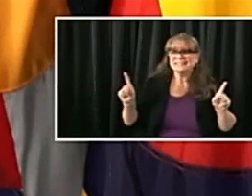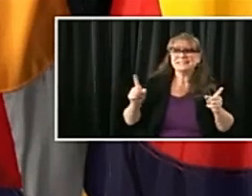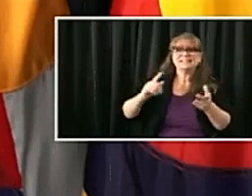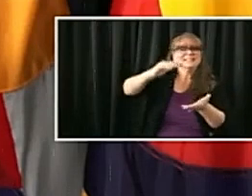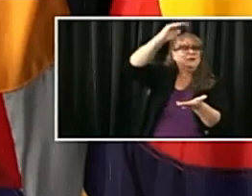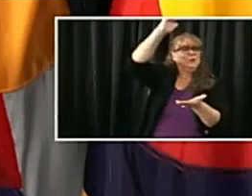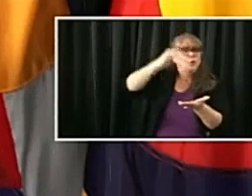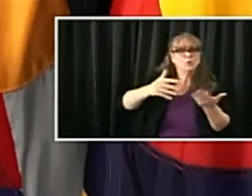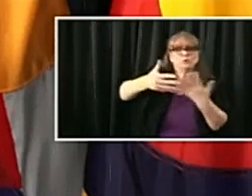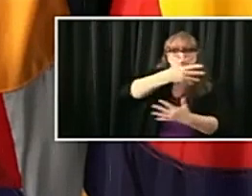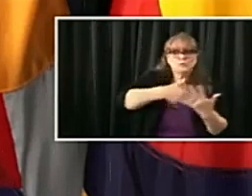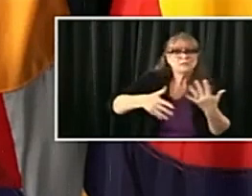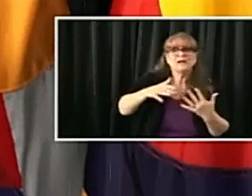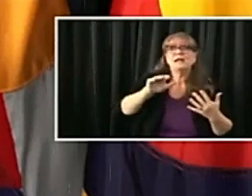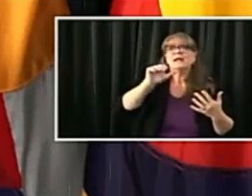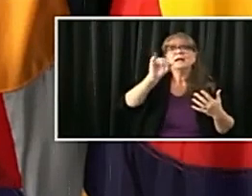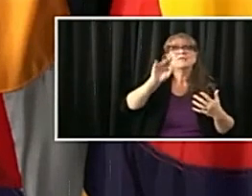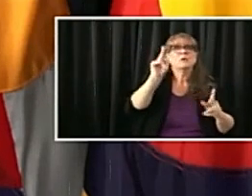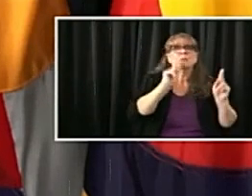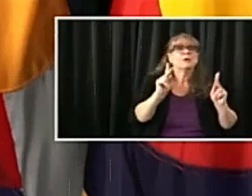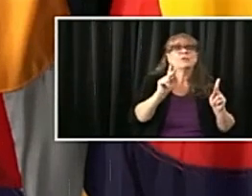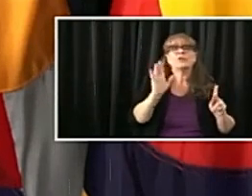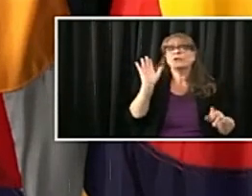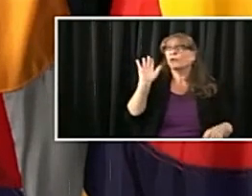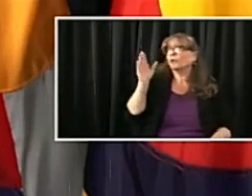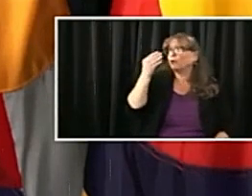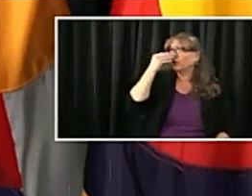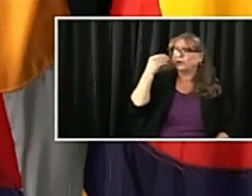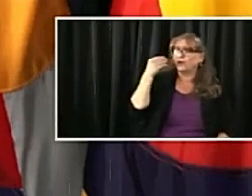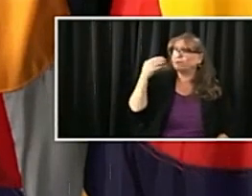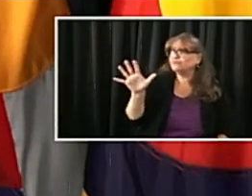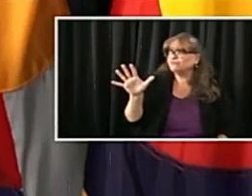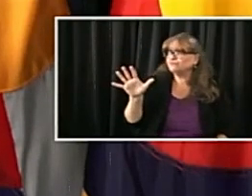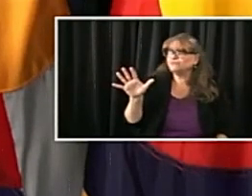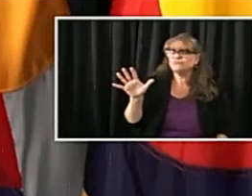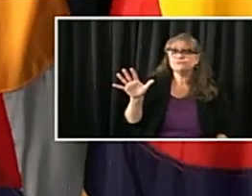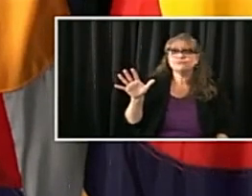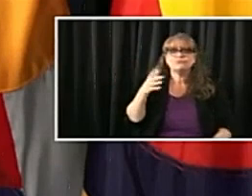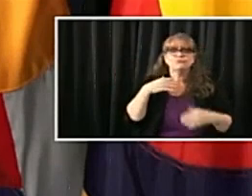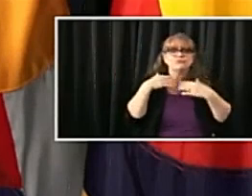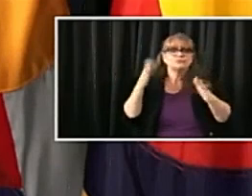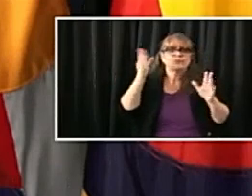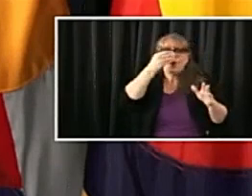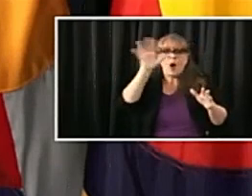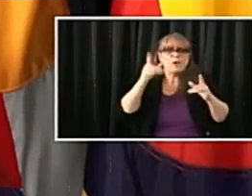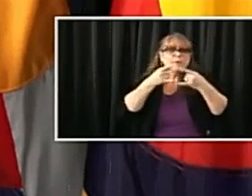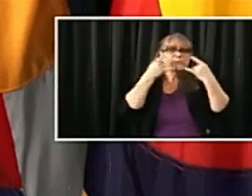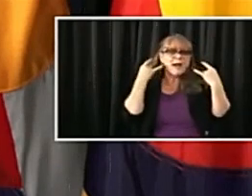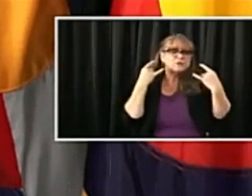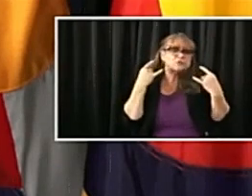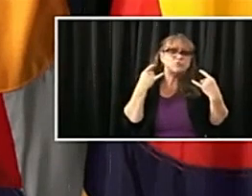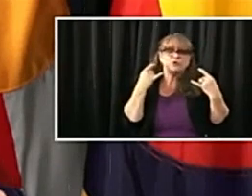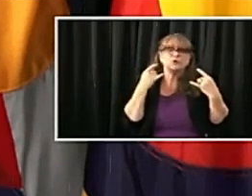more lax, it will resurge before the vaccine has a time to kick in. That's kind of what we were showing. Vaccine rapidly happening, but currently